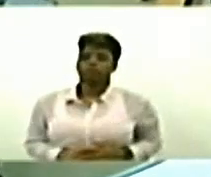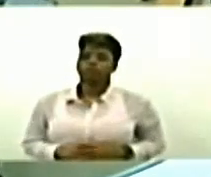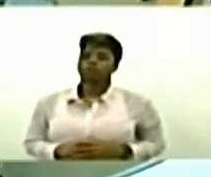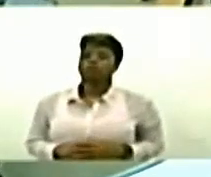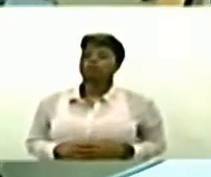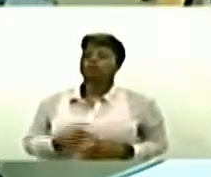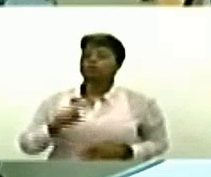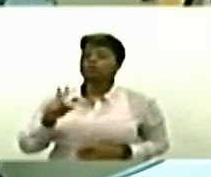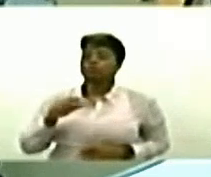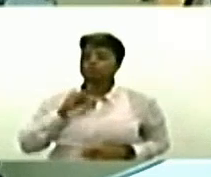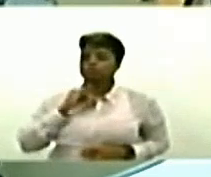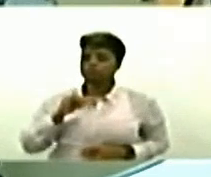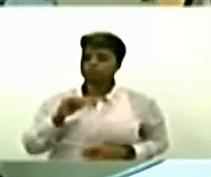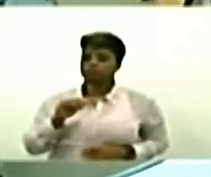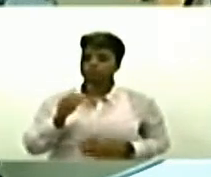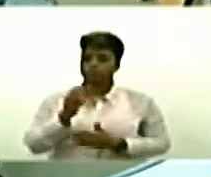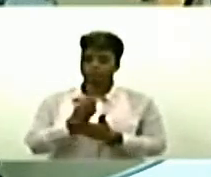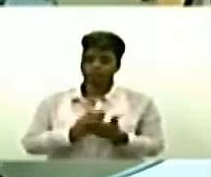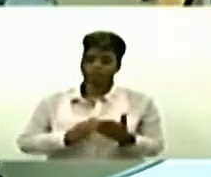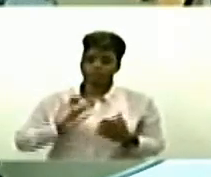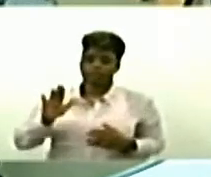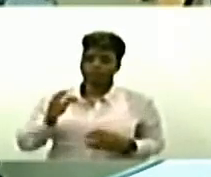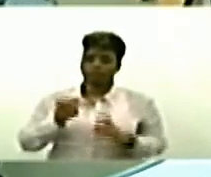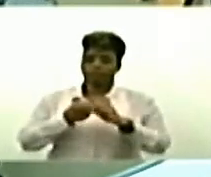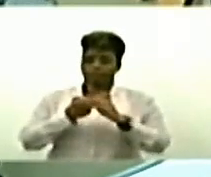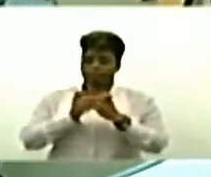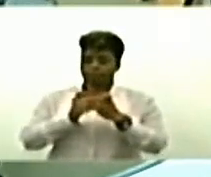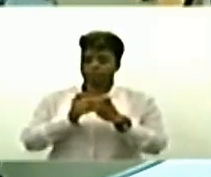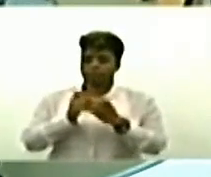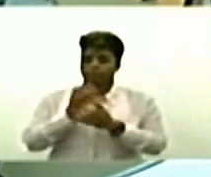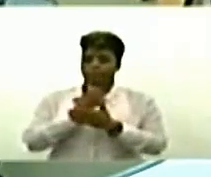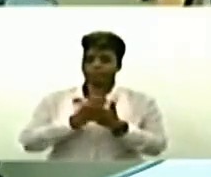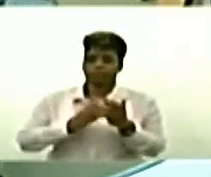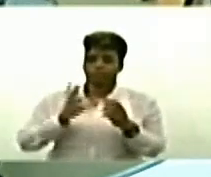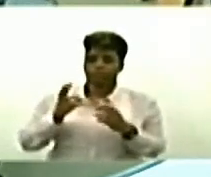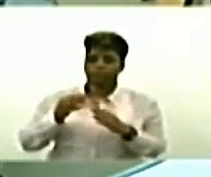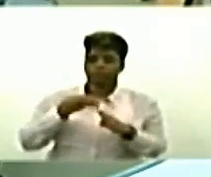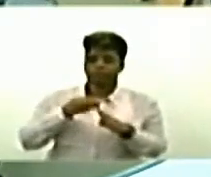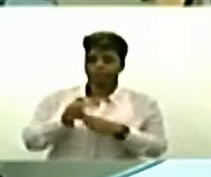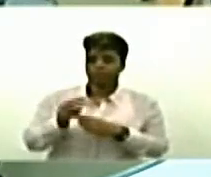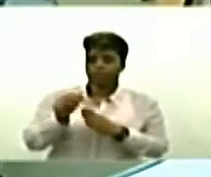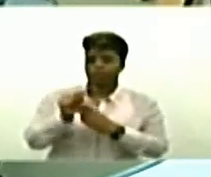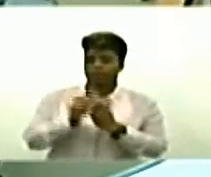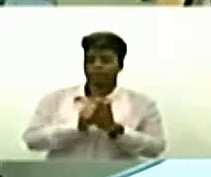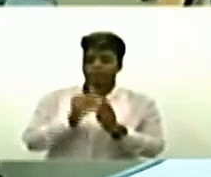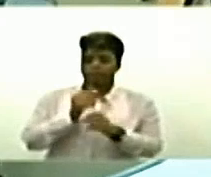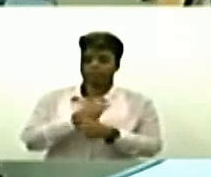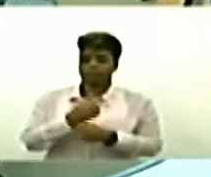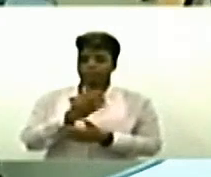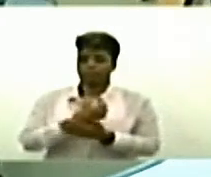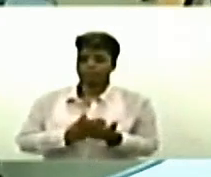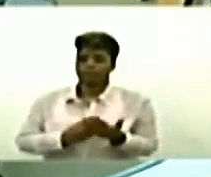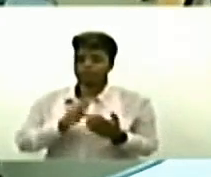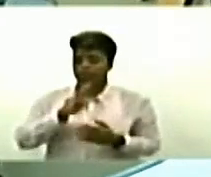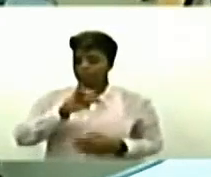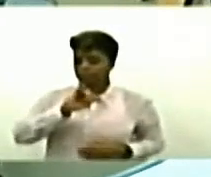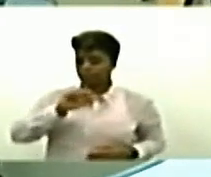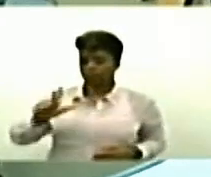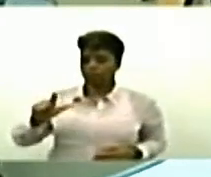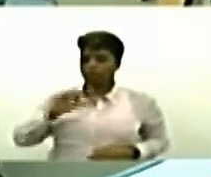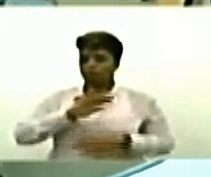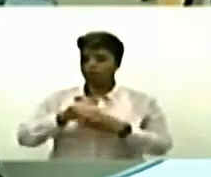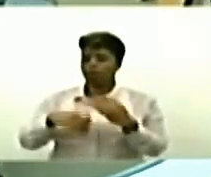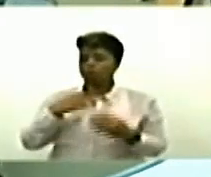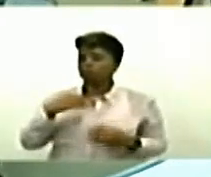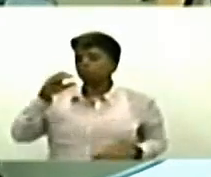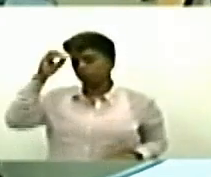question is Clause 5, amendment to Section 6 of the Principal Act forms part of the bill. All those who have that opinion say